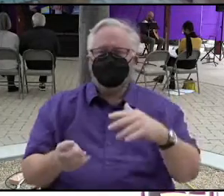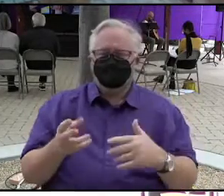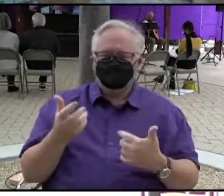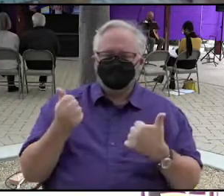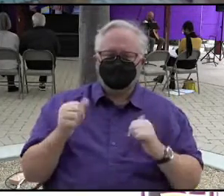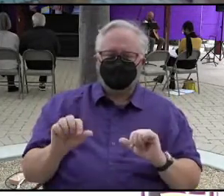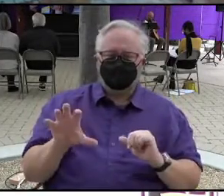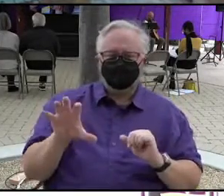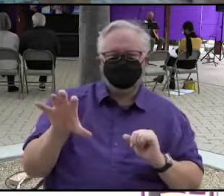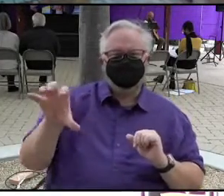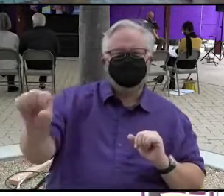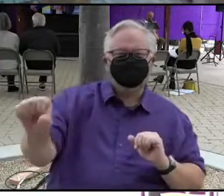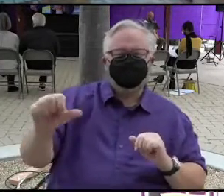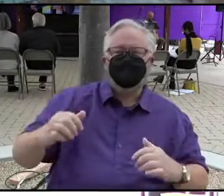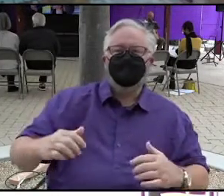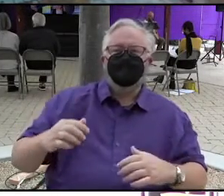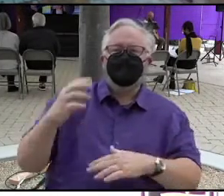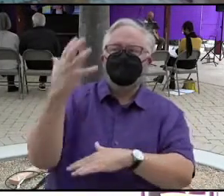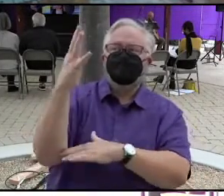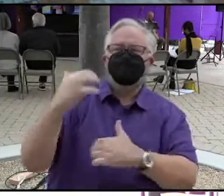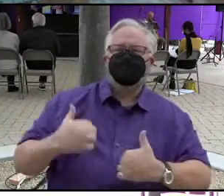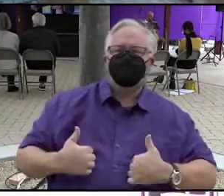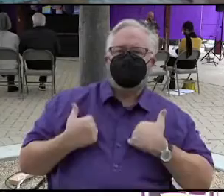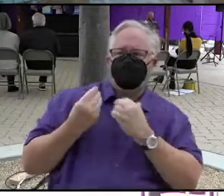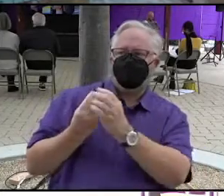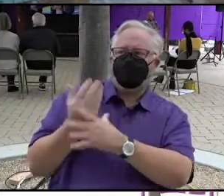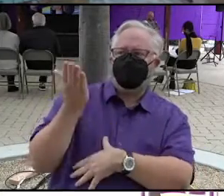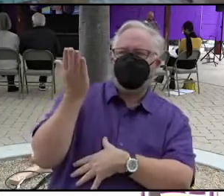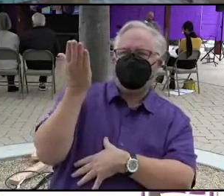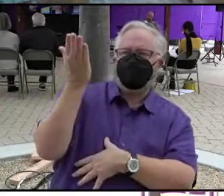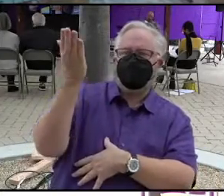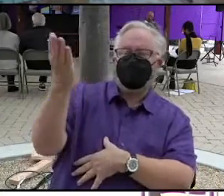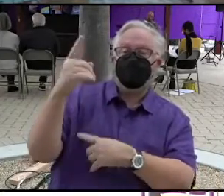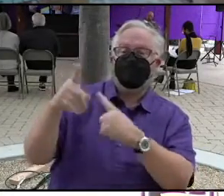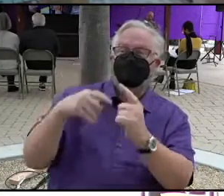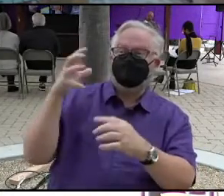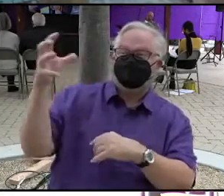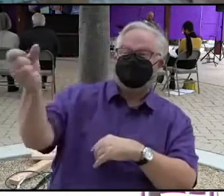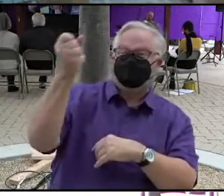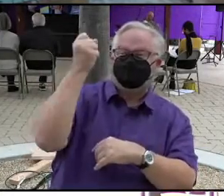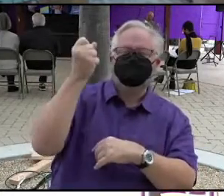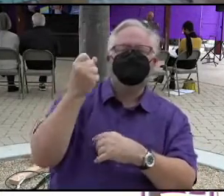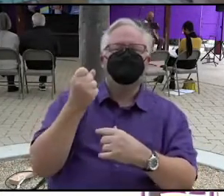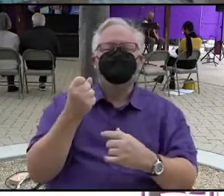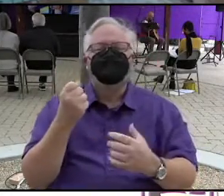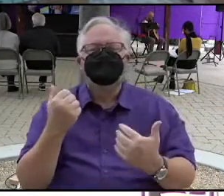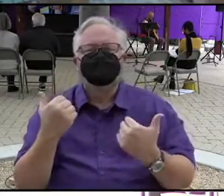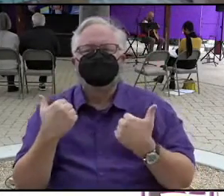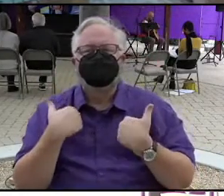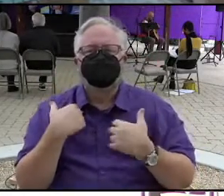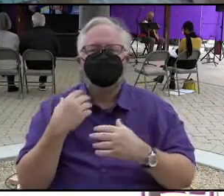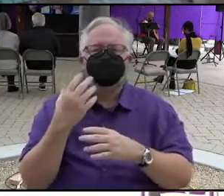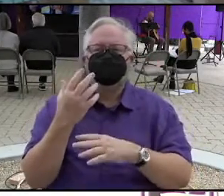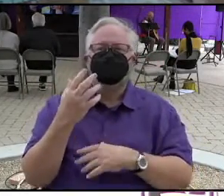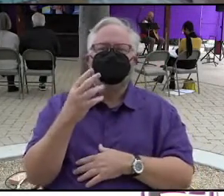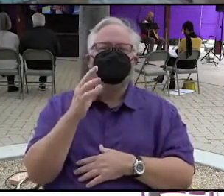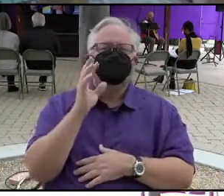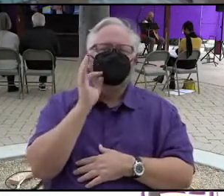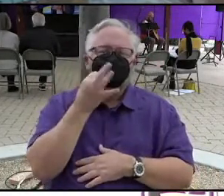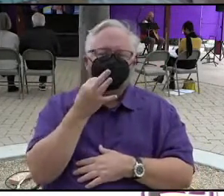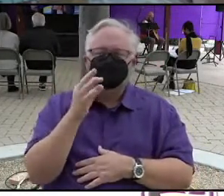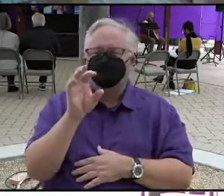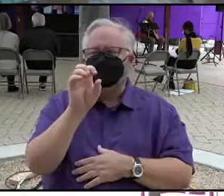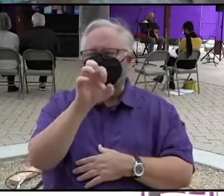grab onto the tree of life that grew there. In her grasp were branches, fruits, and seeds of all kinds